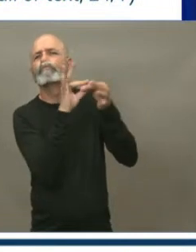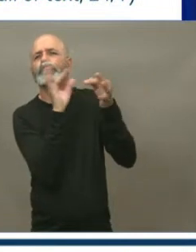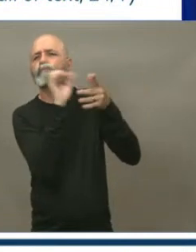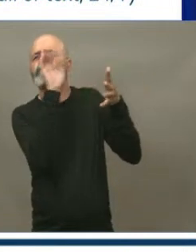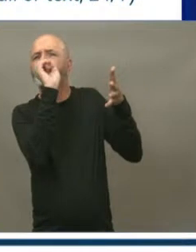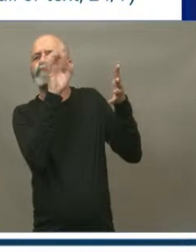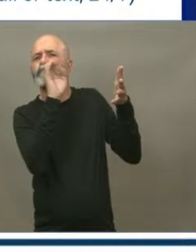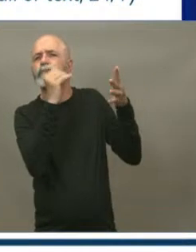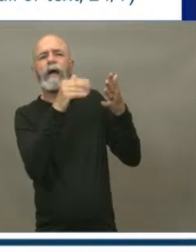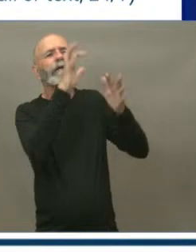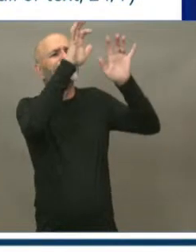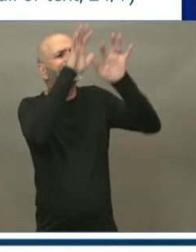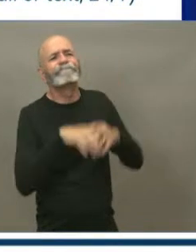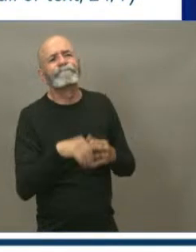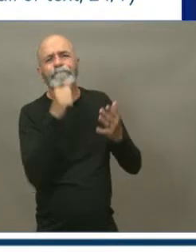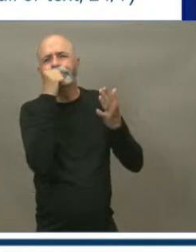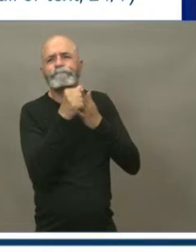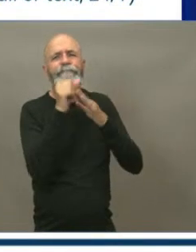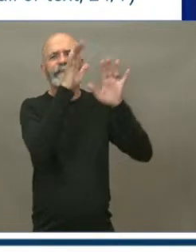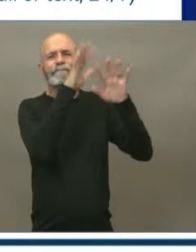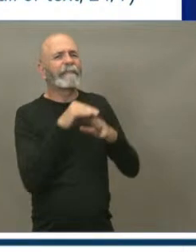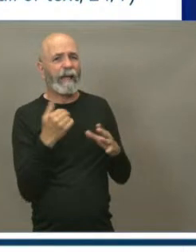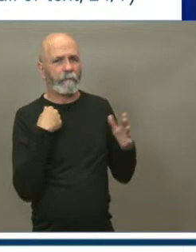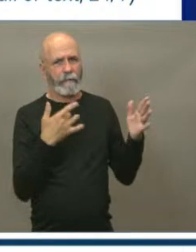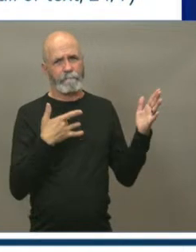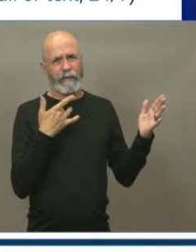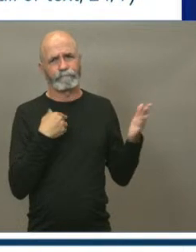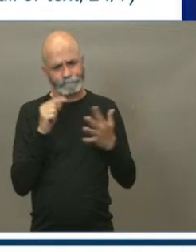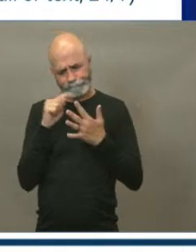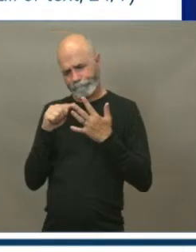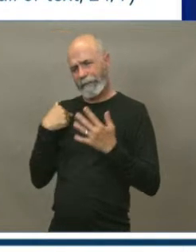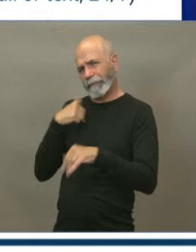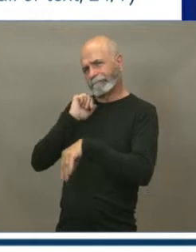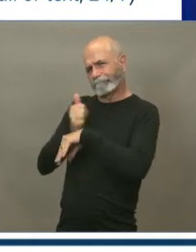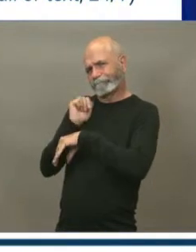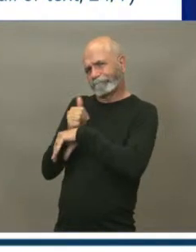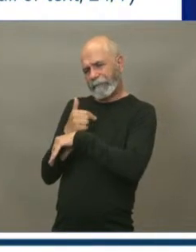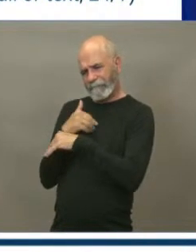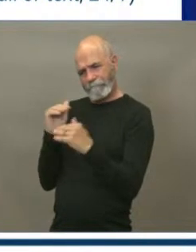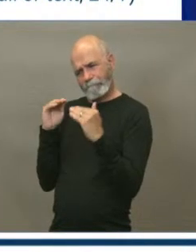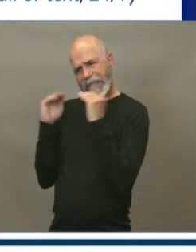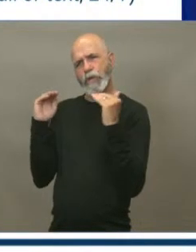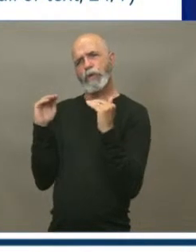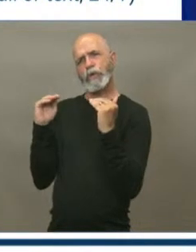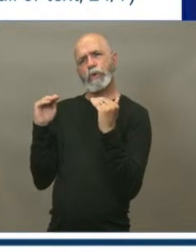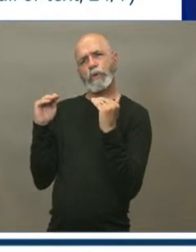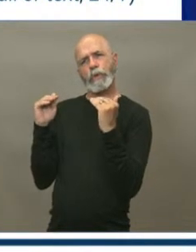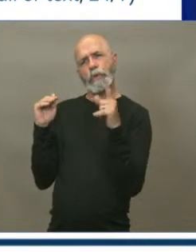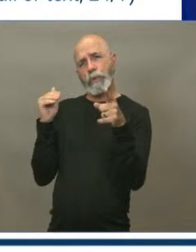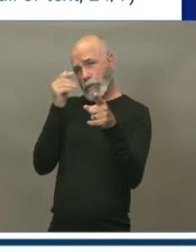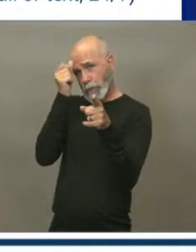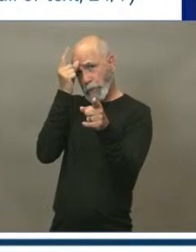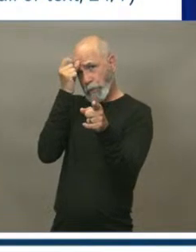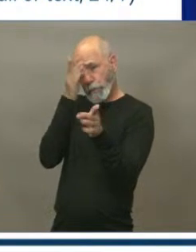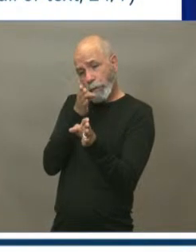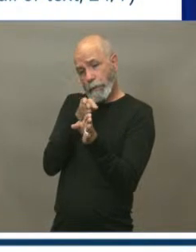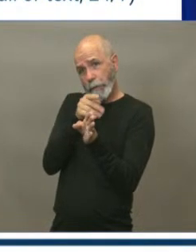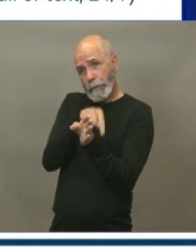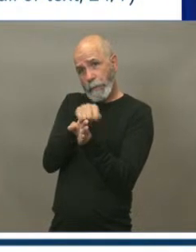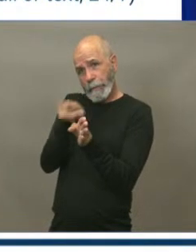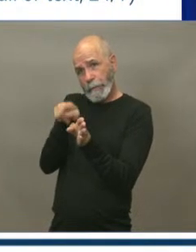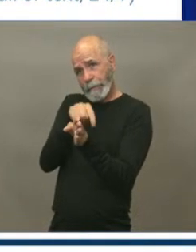and we believe we put in a fair mechanism for that, but recognizing that strict border control is an